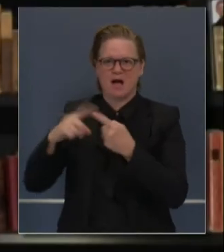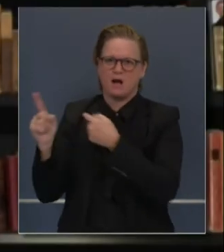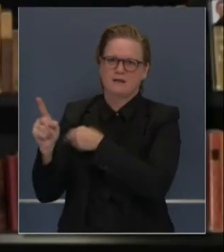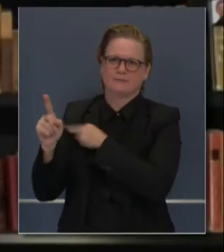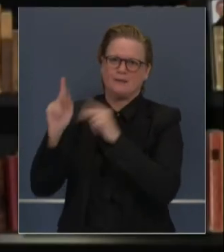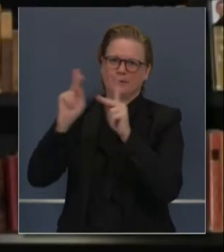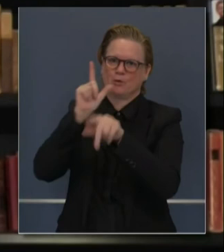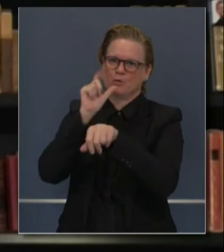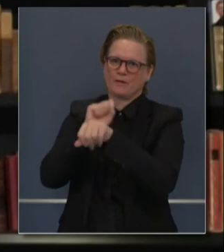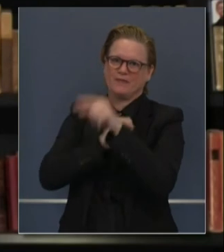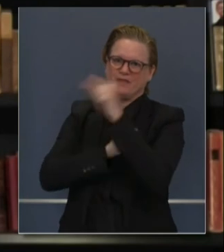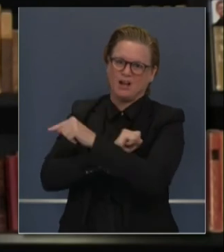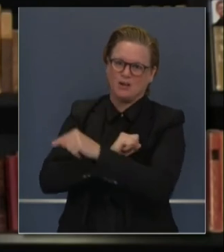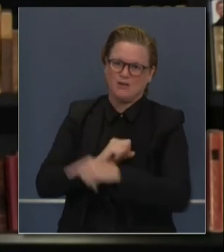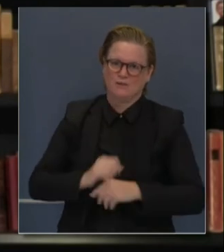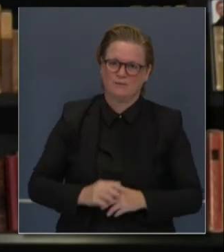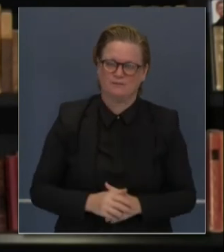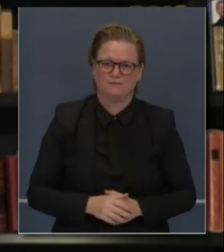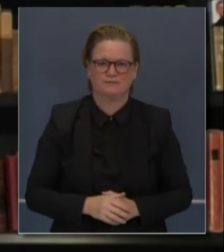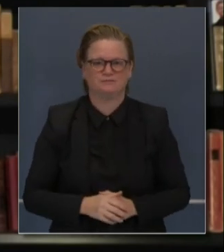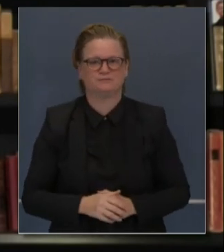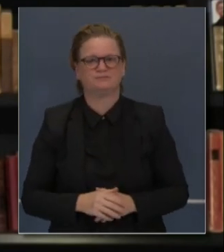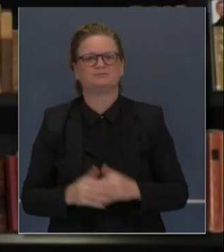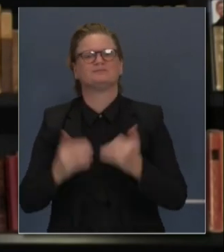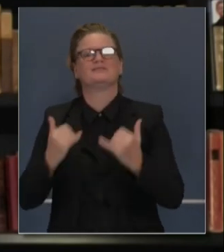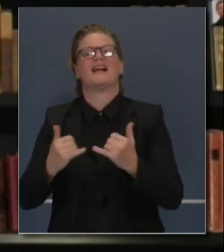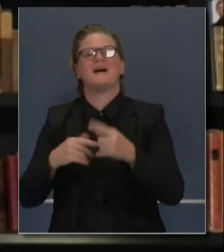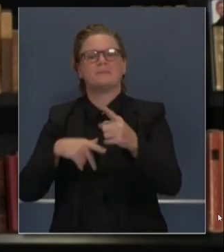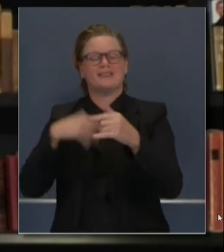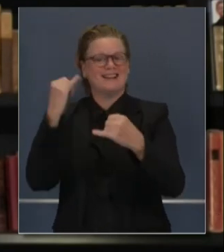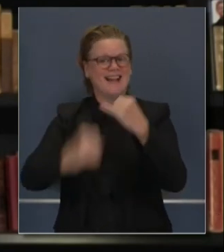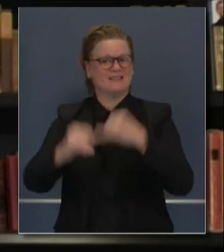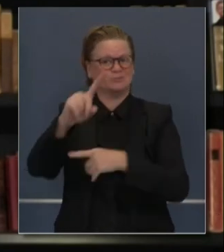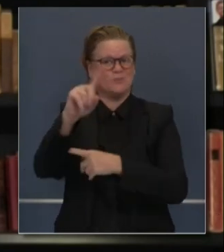Final question, Alex Michelson, Fox 11.